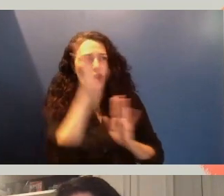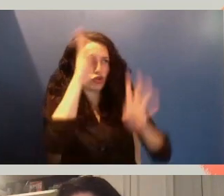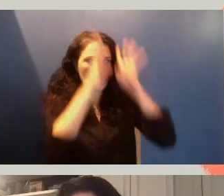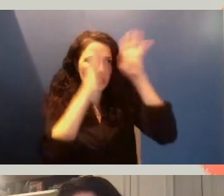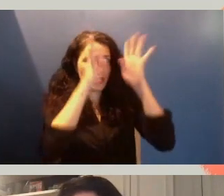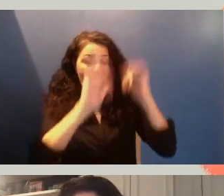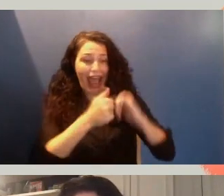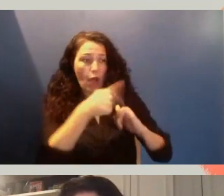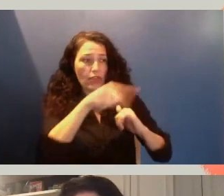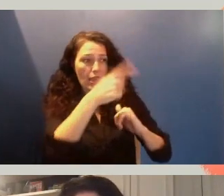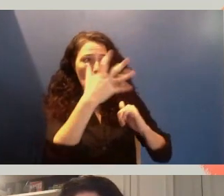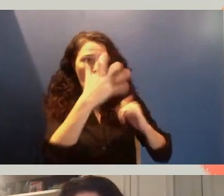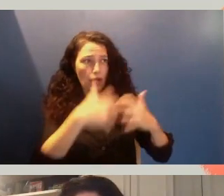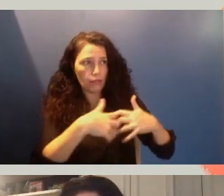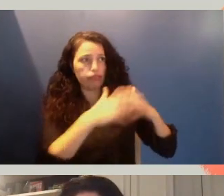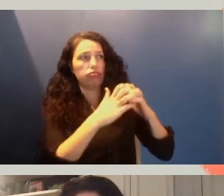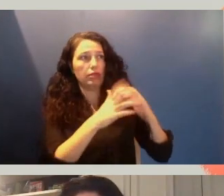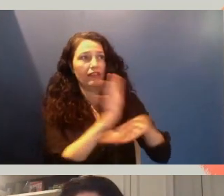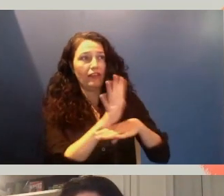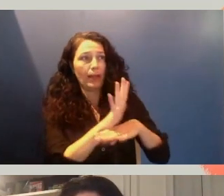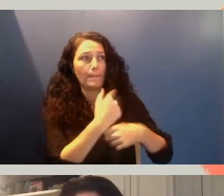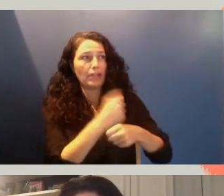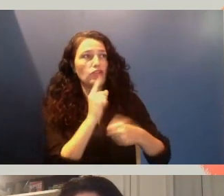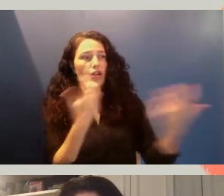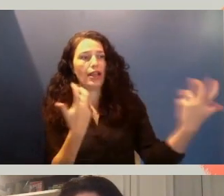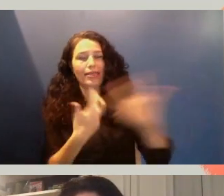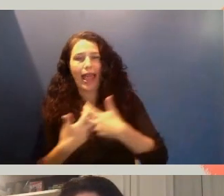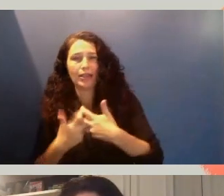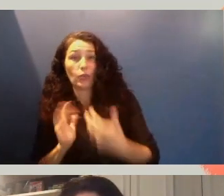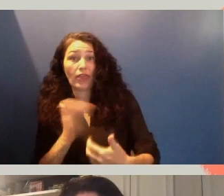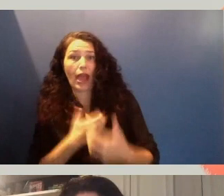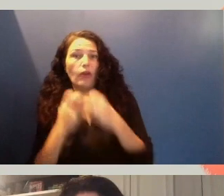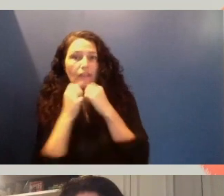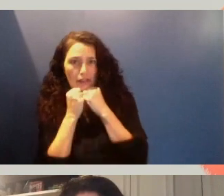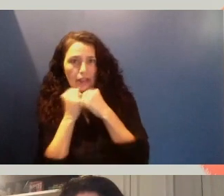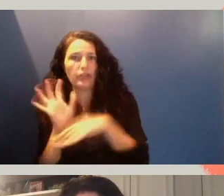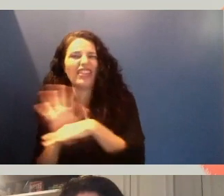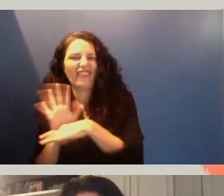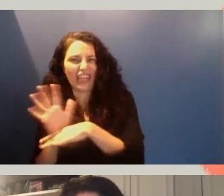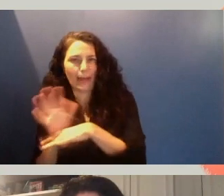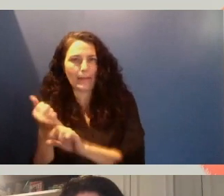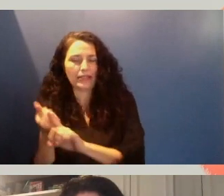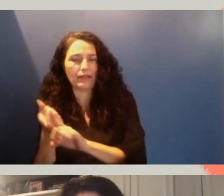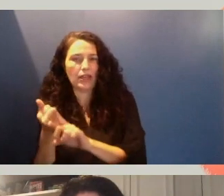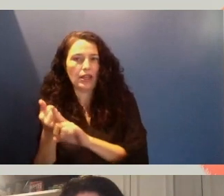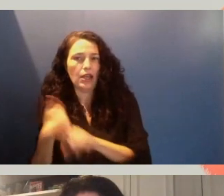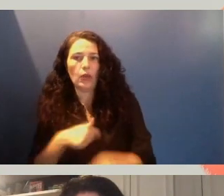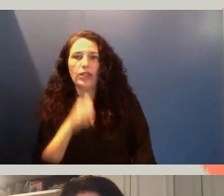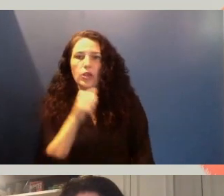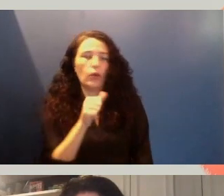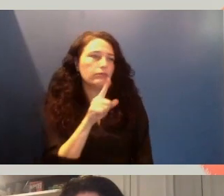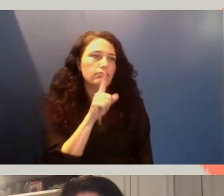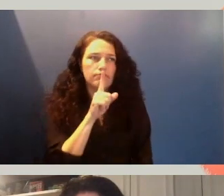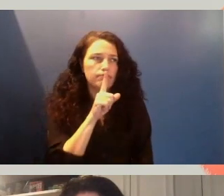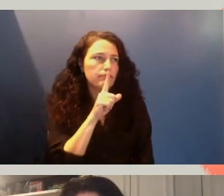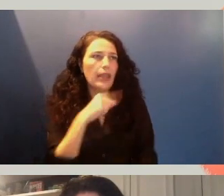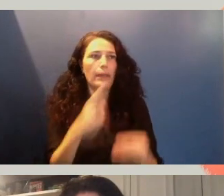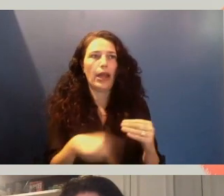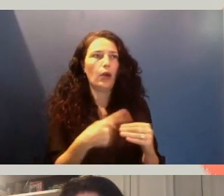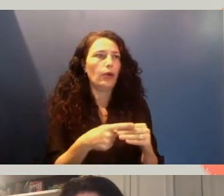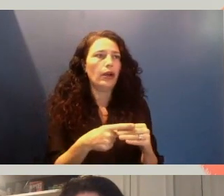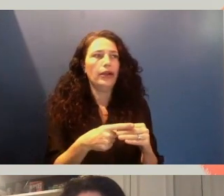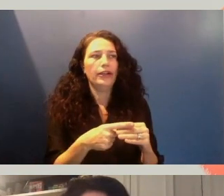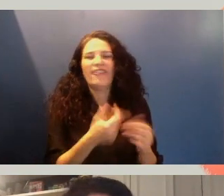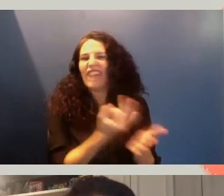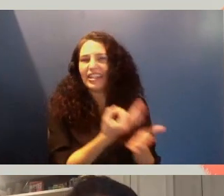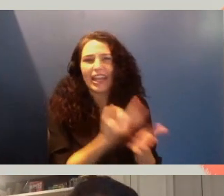is aligned with the film itself. We don't talk about X percent possibility of recruitment. We don't talk about the financials